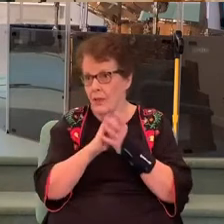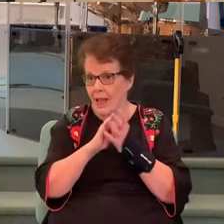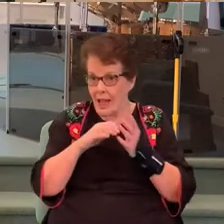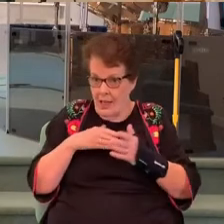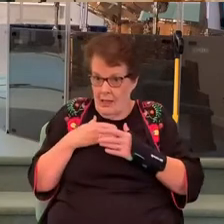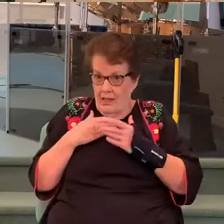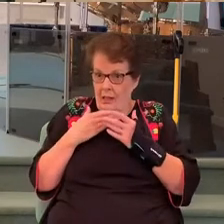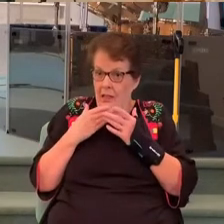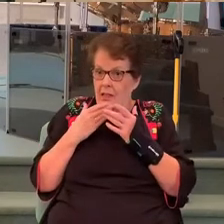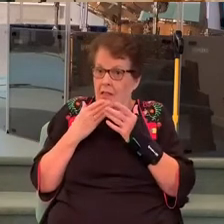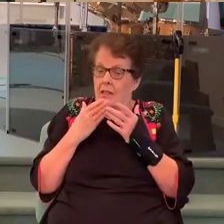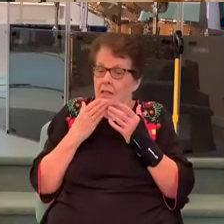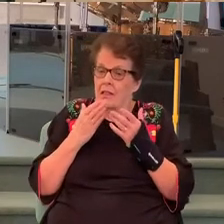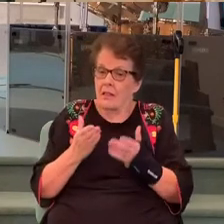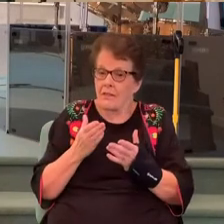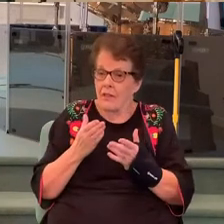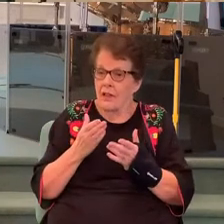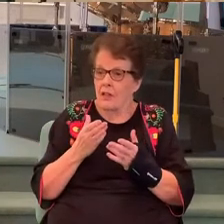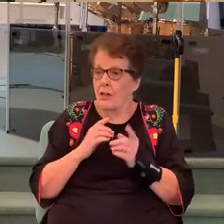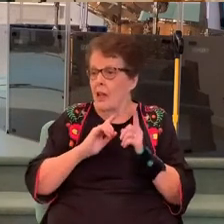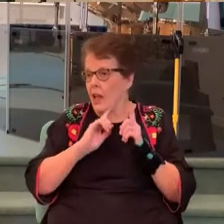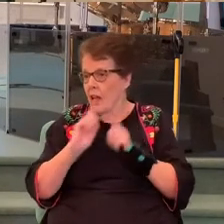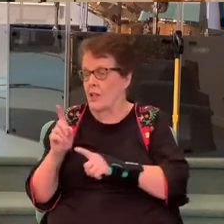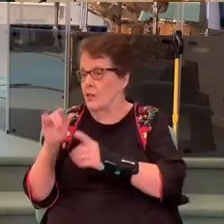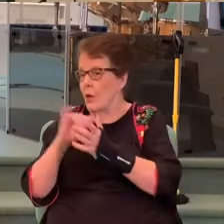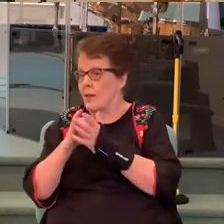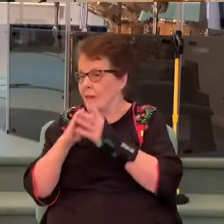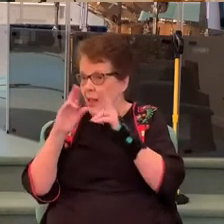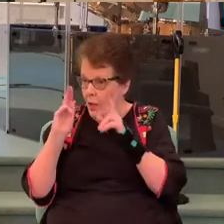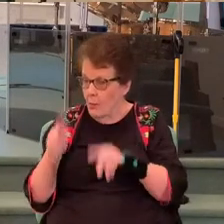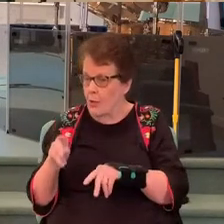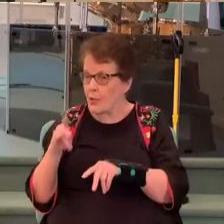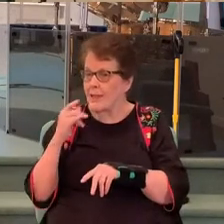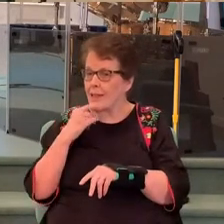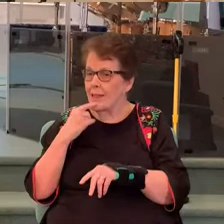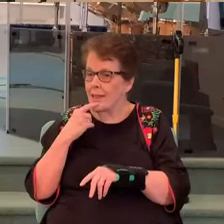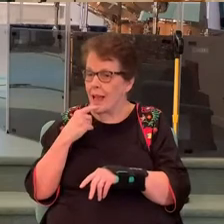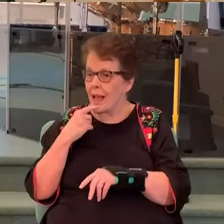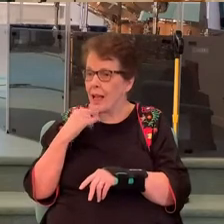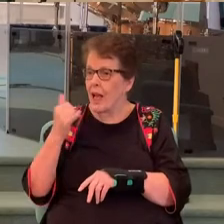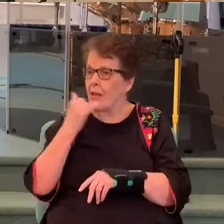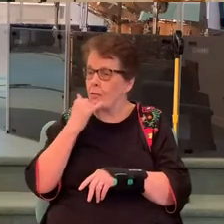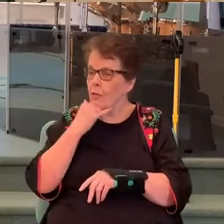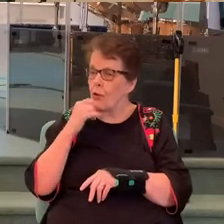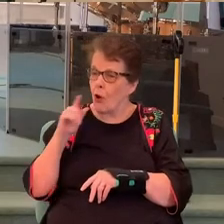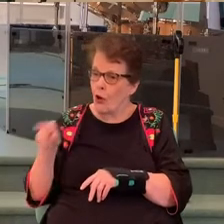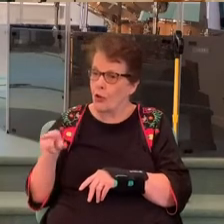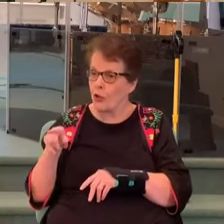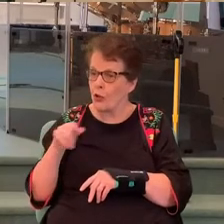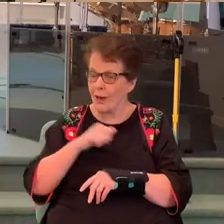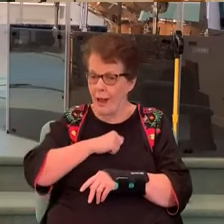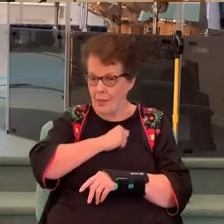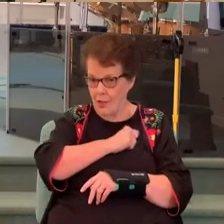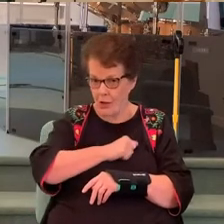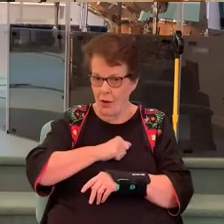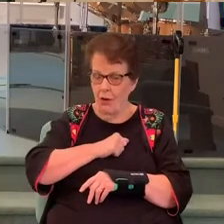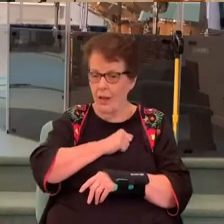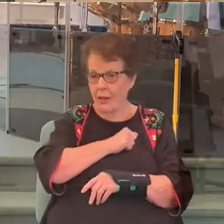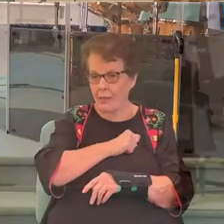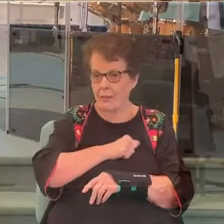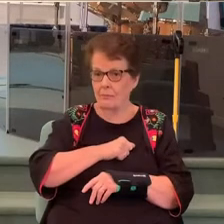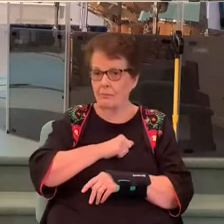confession. It's going to that person and saying, I have wronged you, and I apologize.